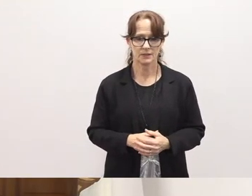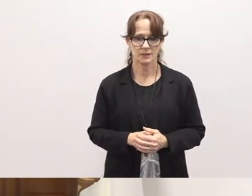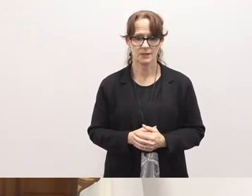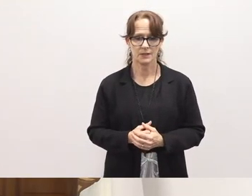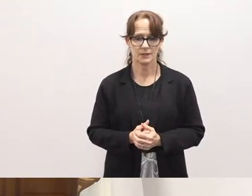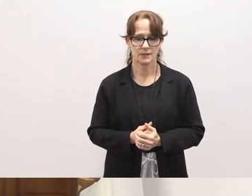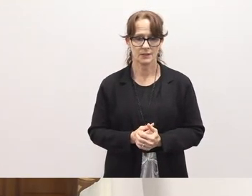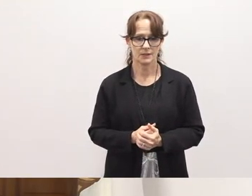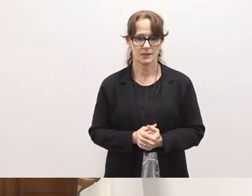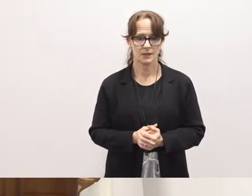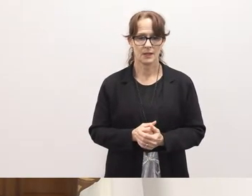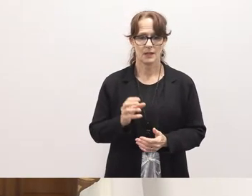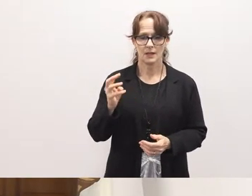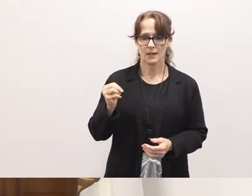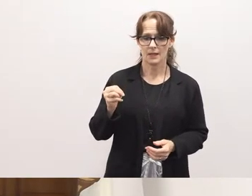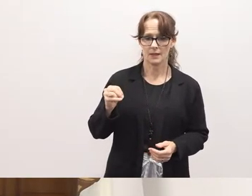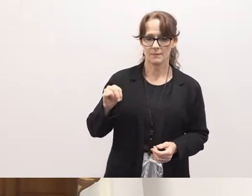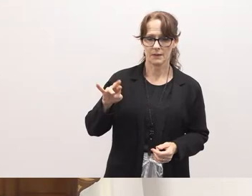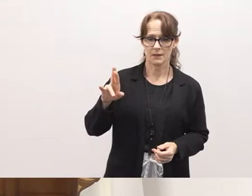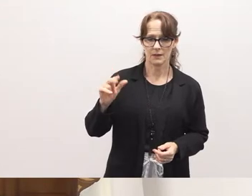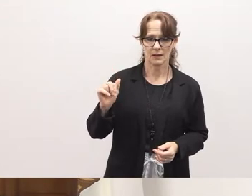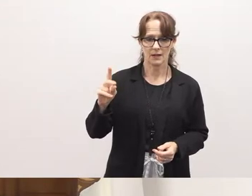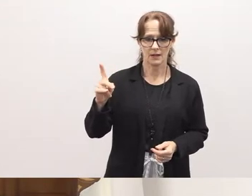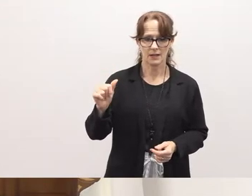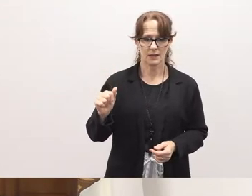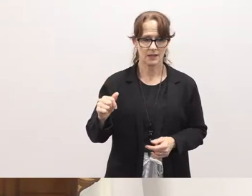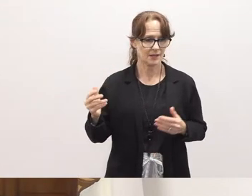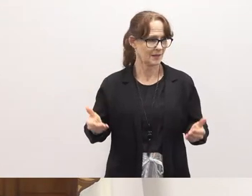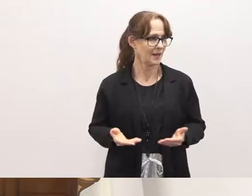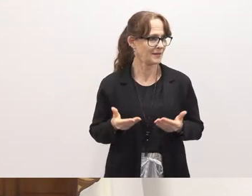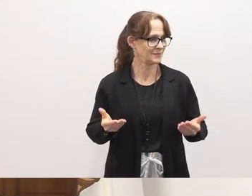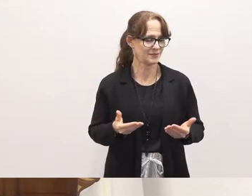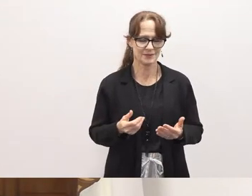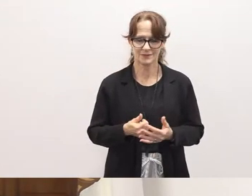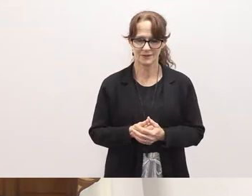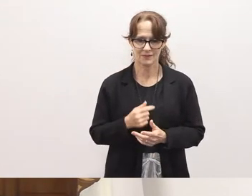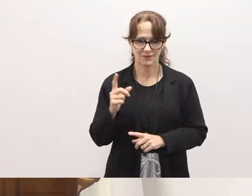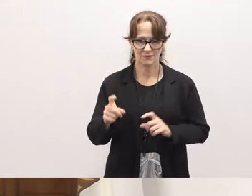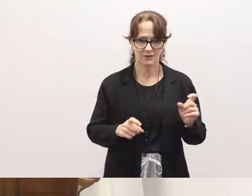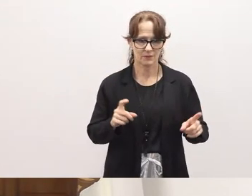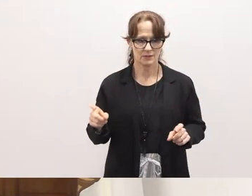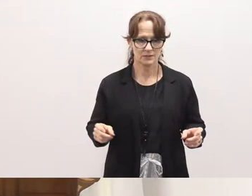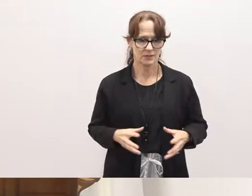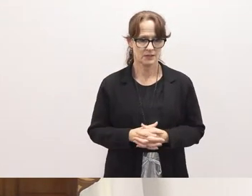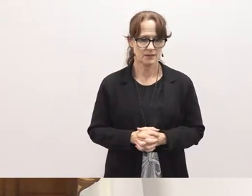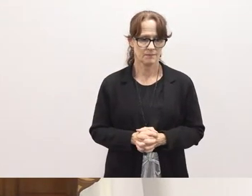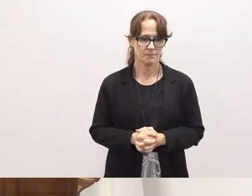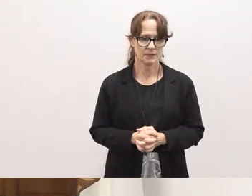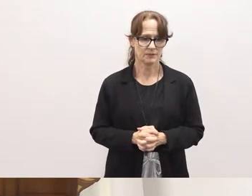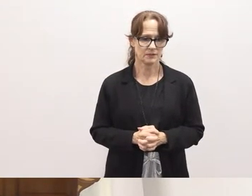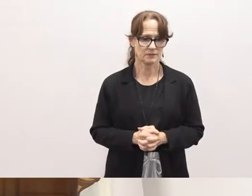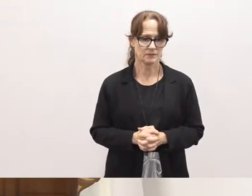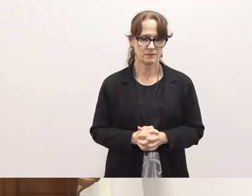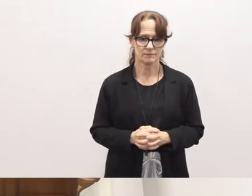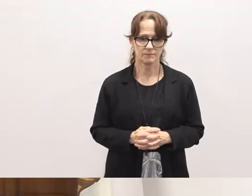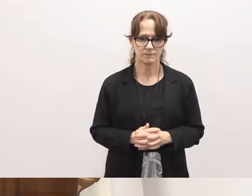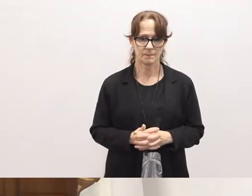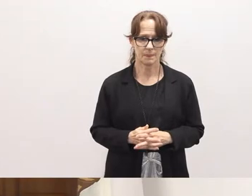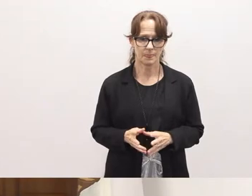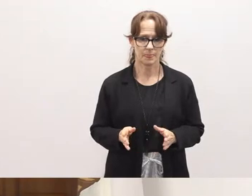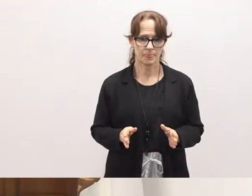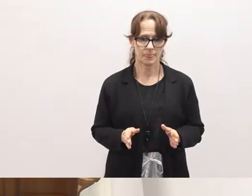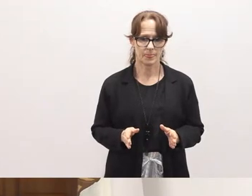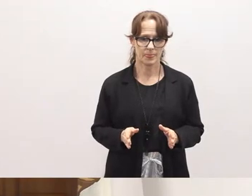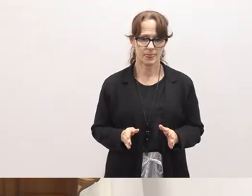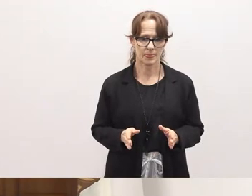And yes, Mr. Miranda is here if we need him, if we have questions. Do we have questions? Yeah,